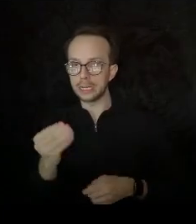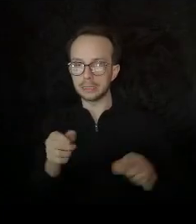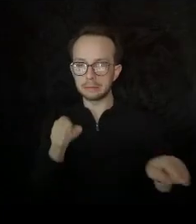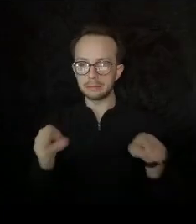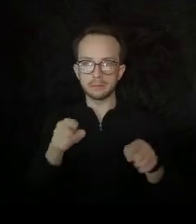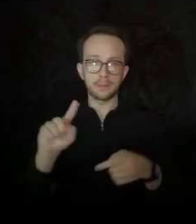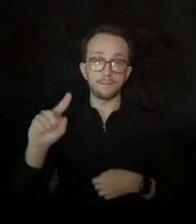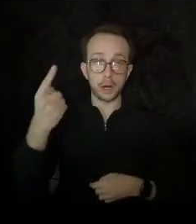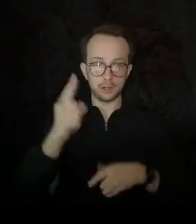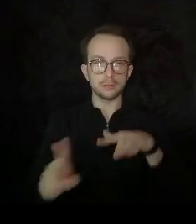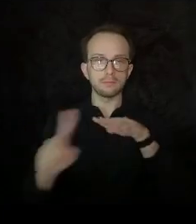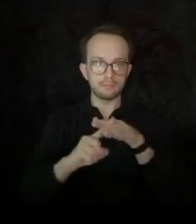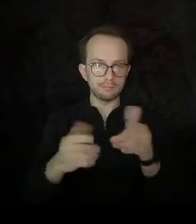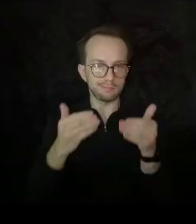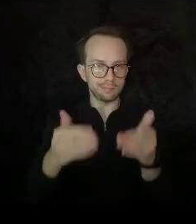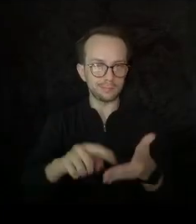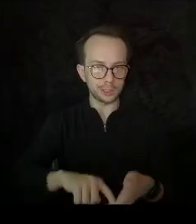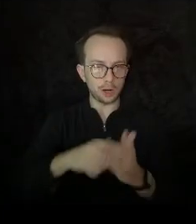first.